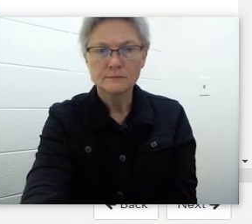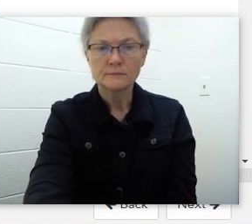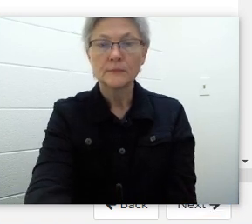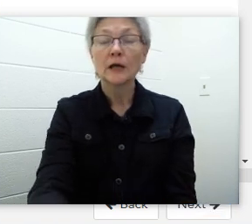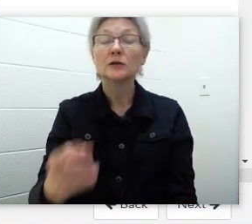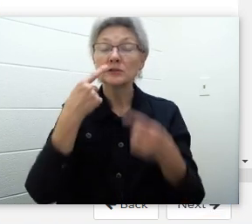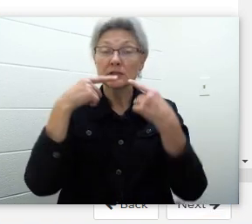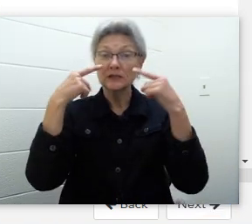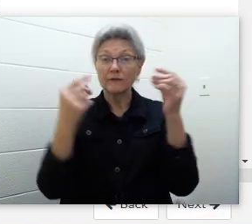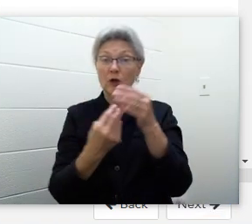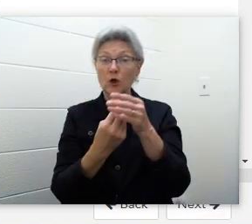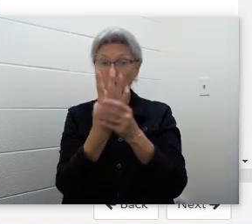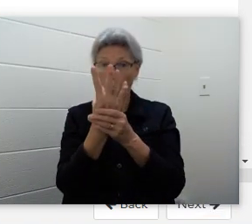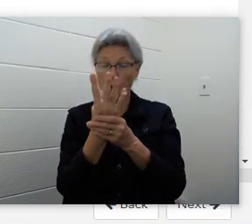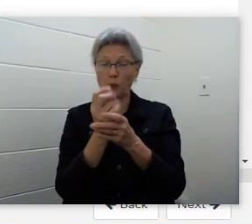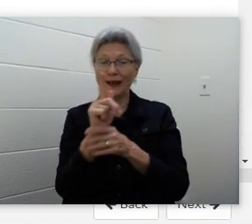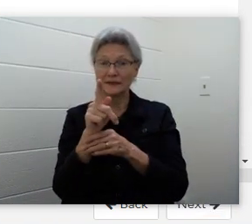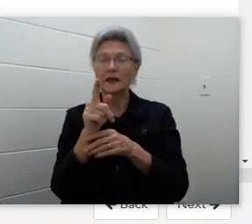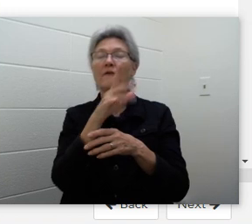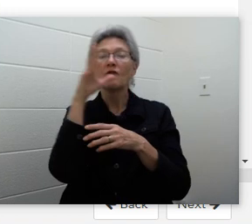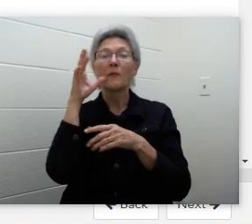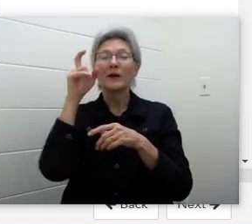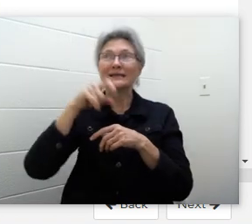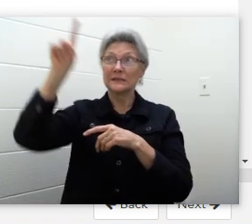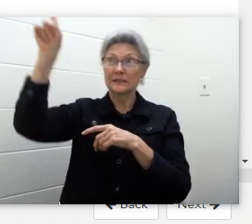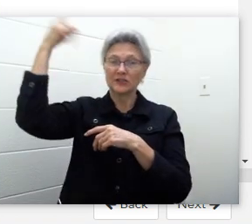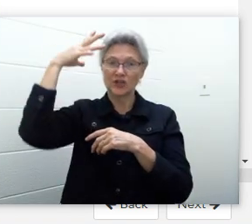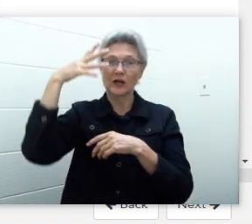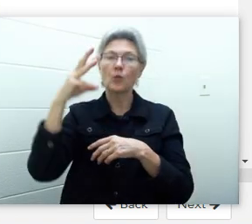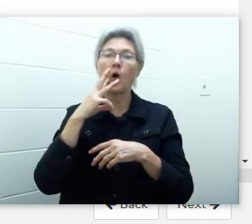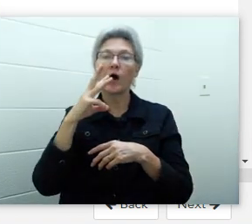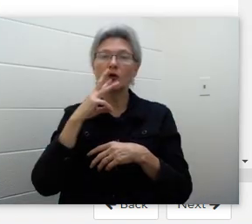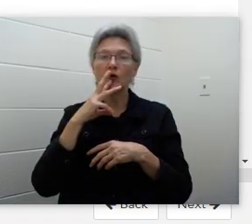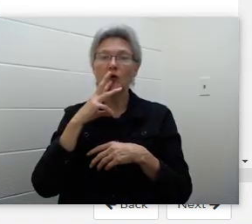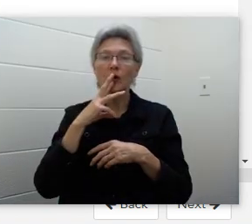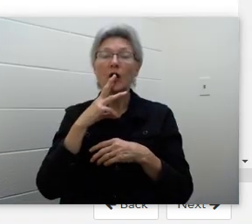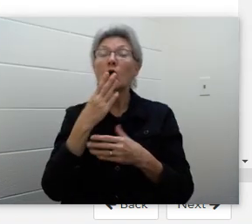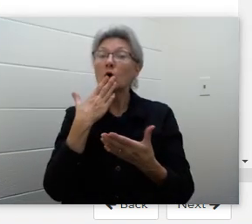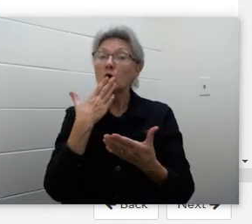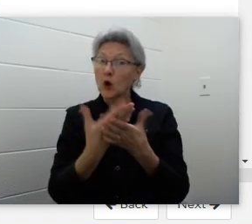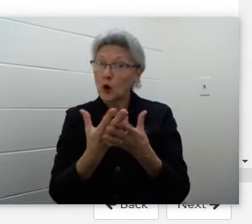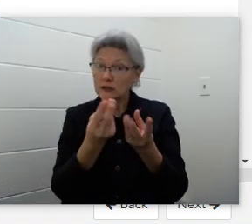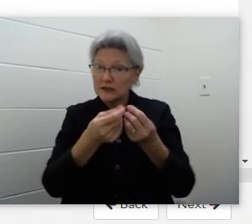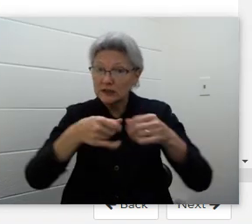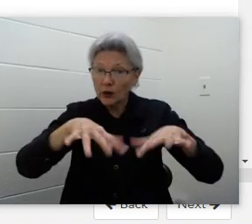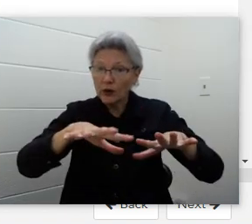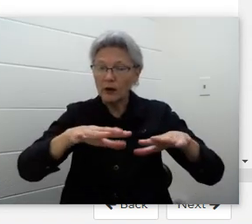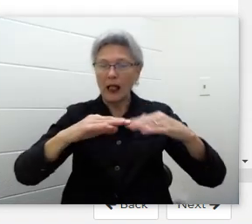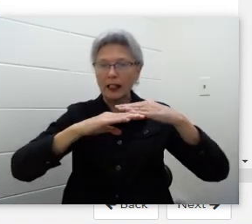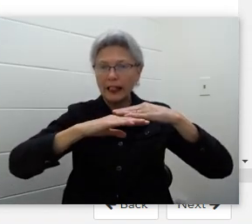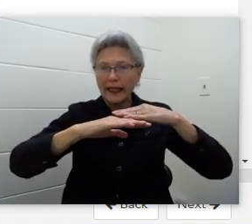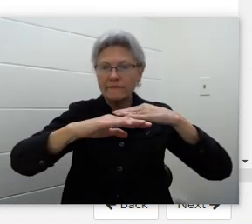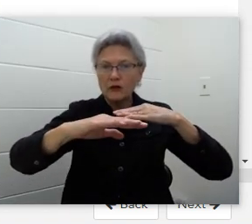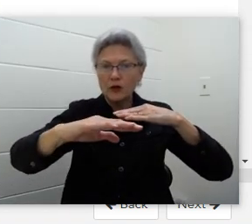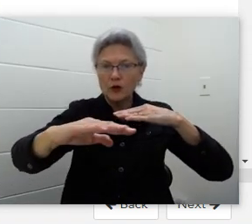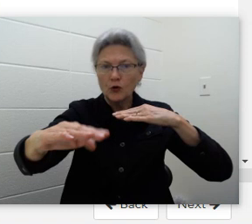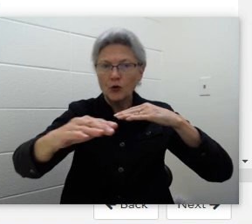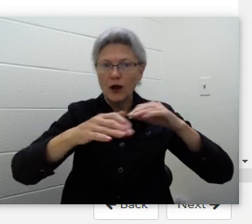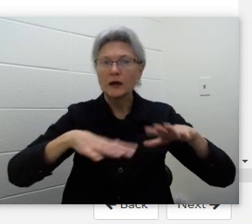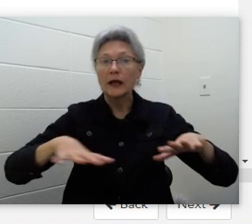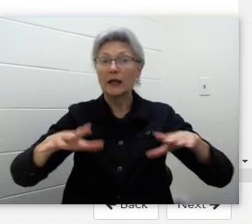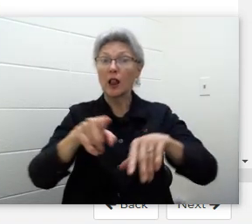To successfully grow crops, a farmer needs sunshine, water, rich soil, level ground, and a long growing